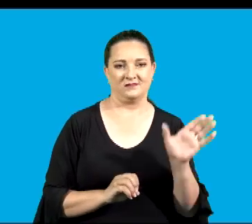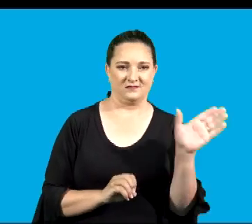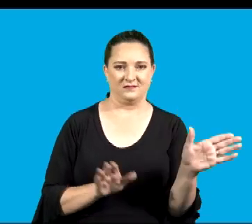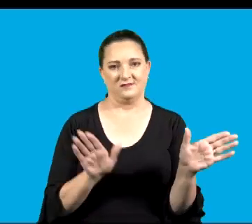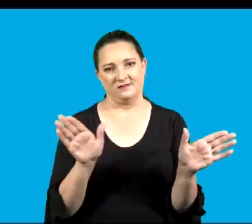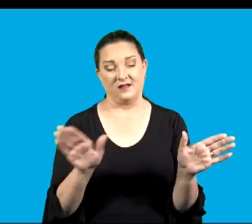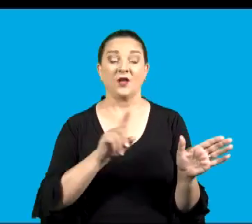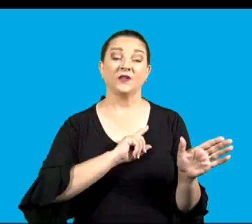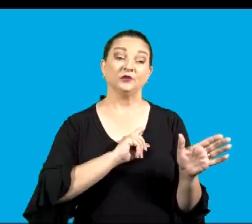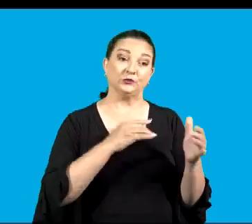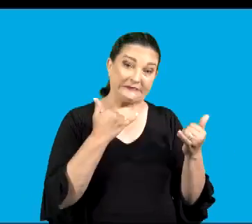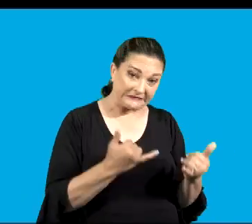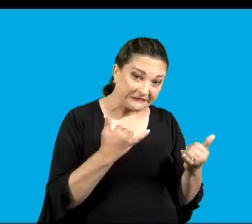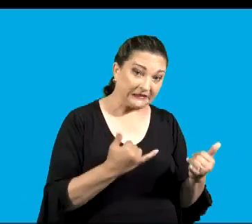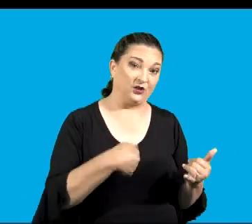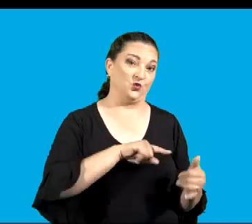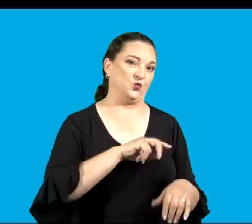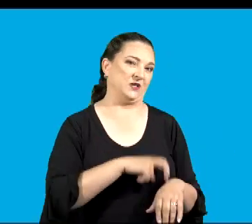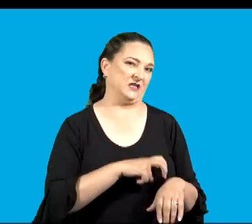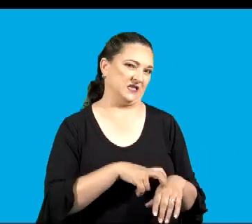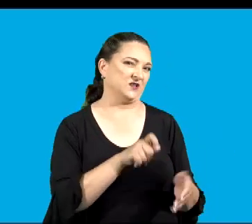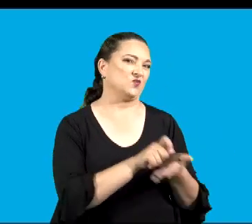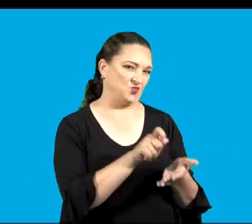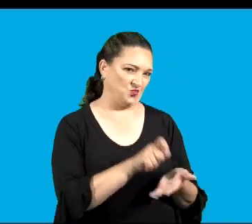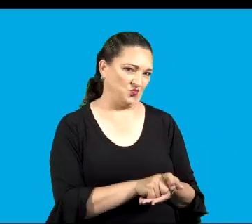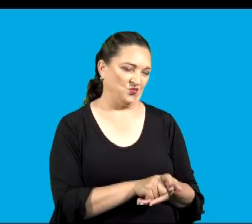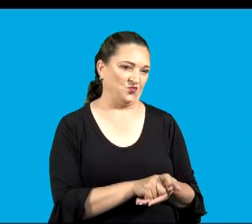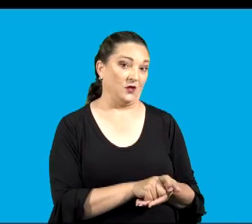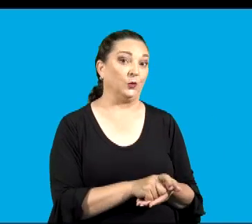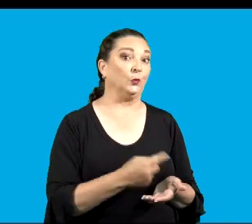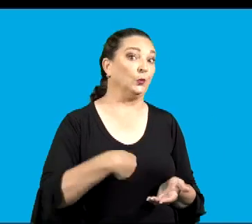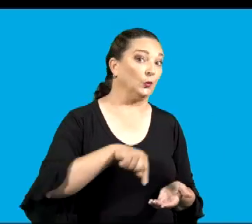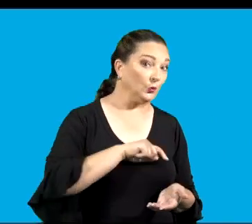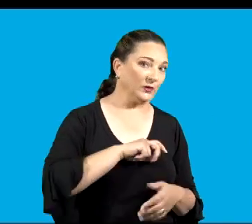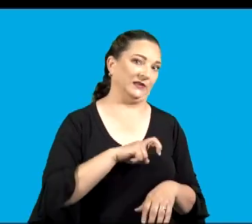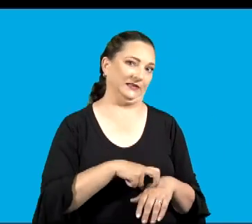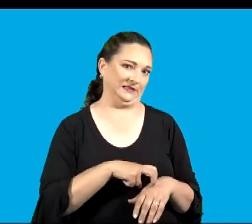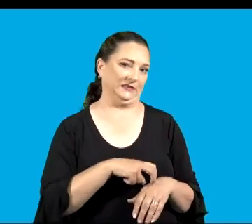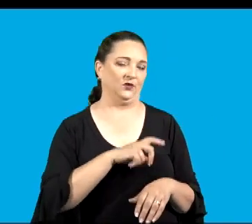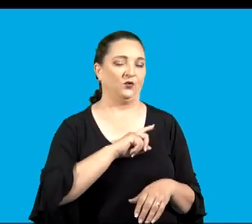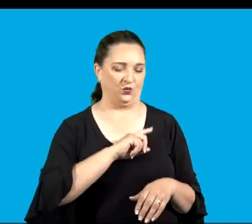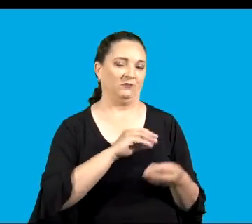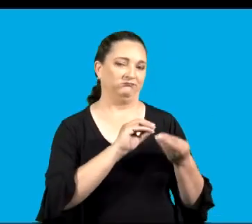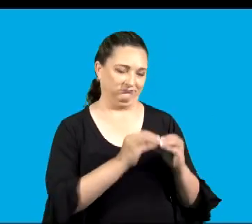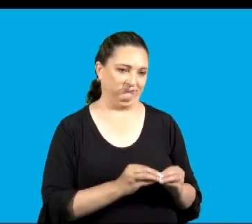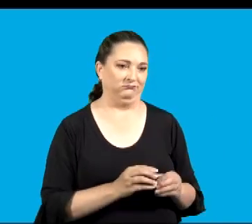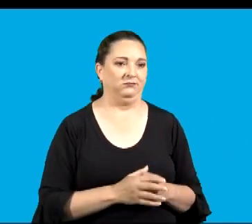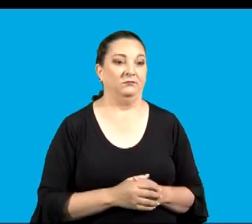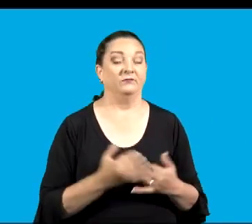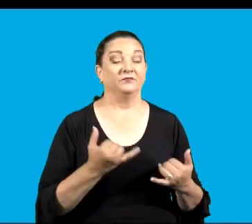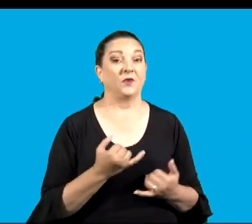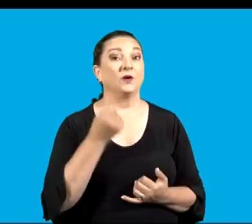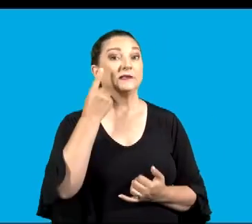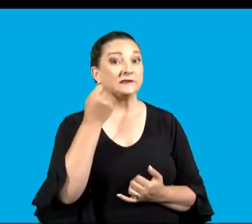So we need to record it. So we come here now. Who has to record this? It is us that did not record. So